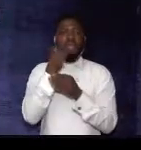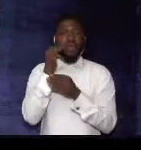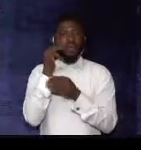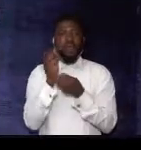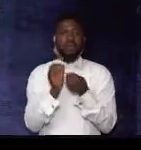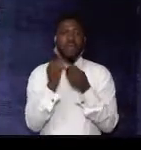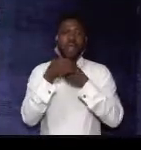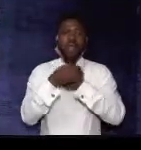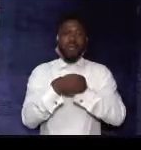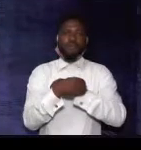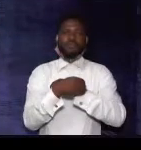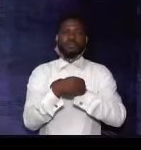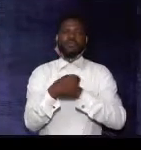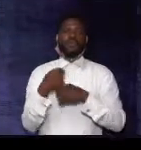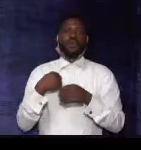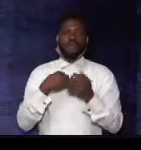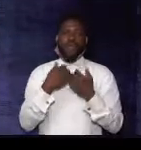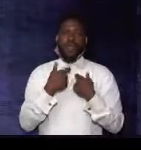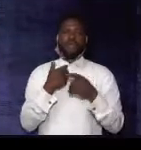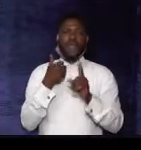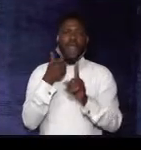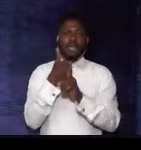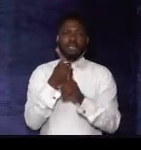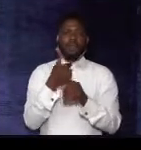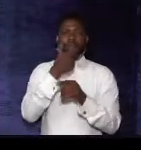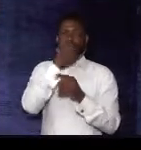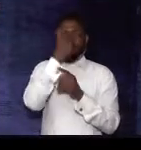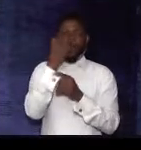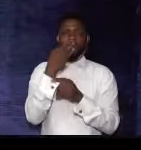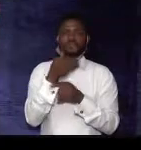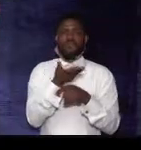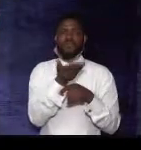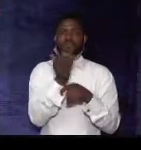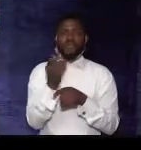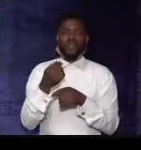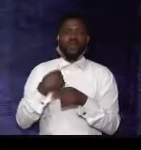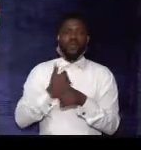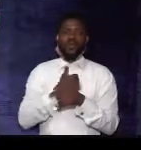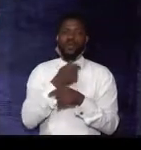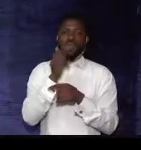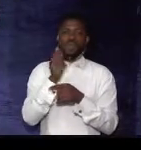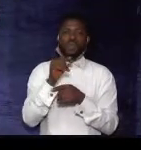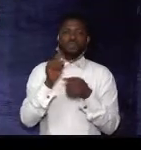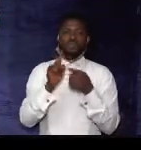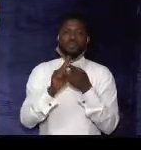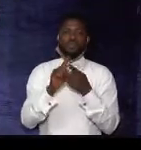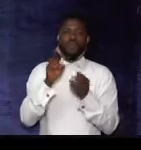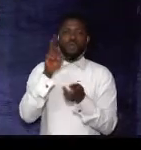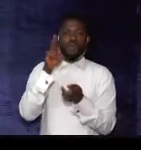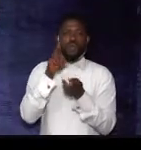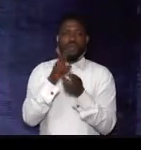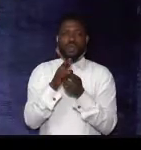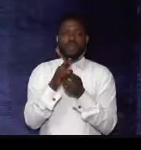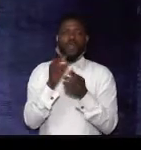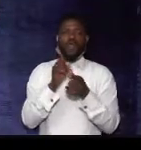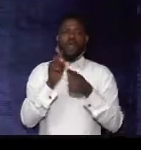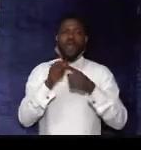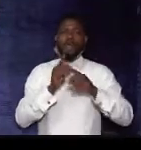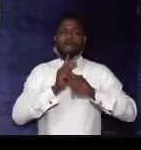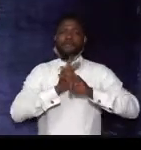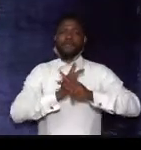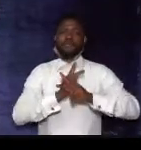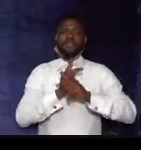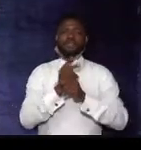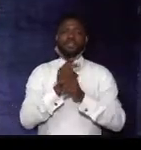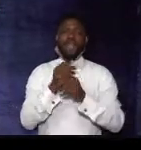anywhere. At home, at office, we have accident. Because of this, so we need to reduce